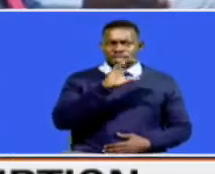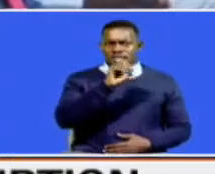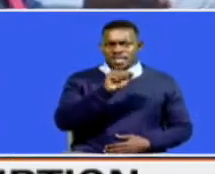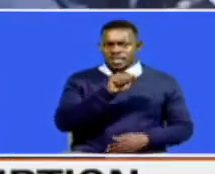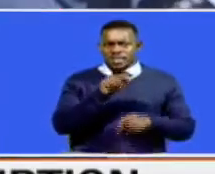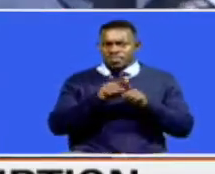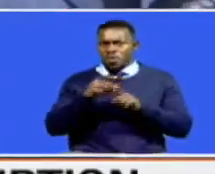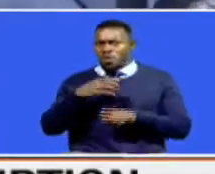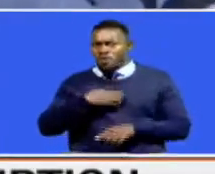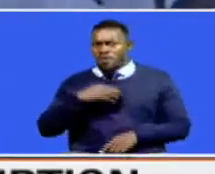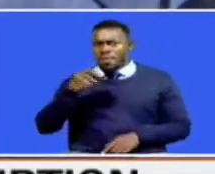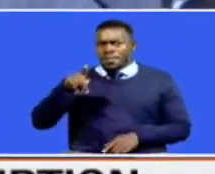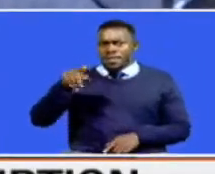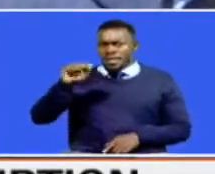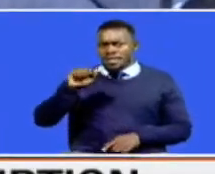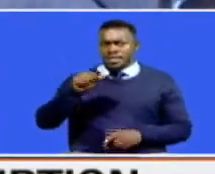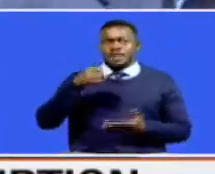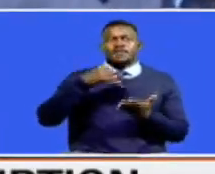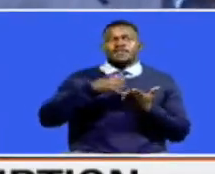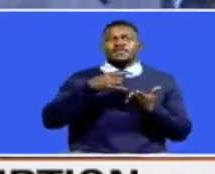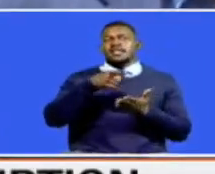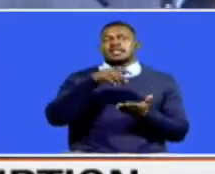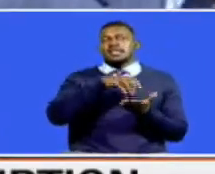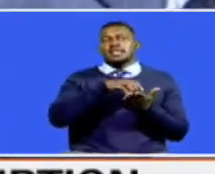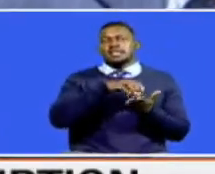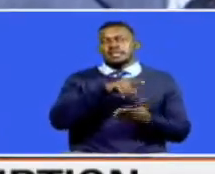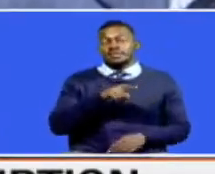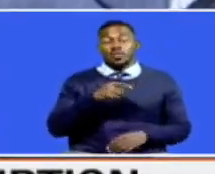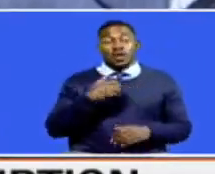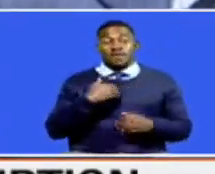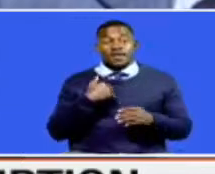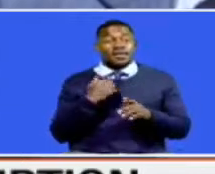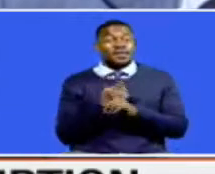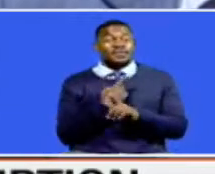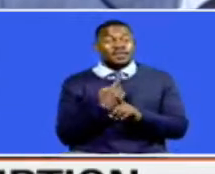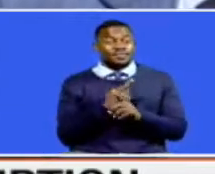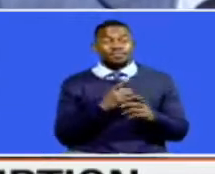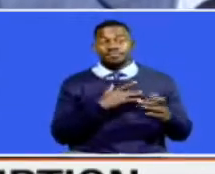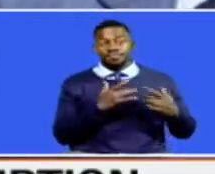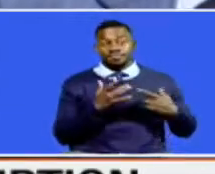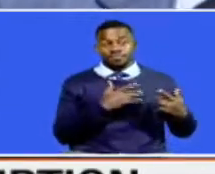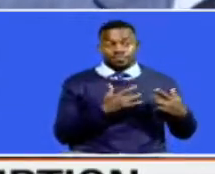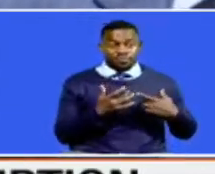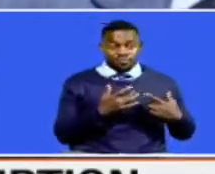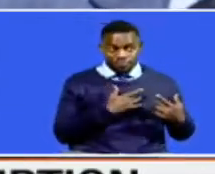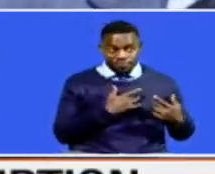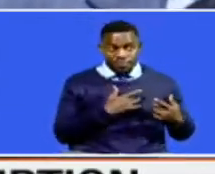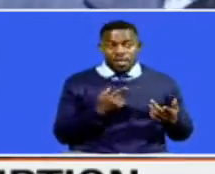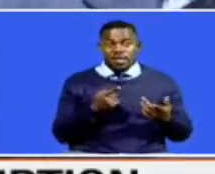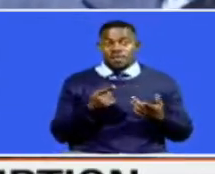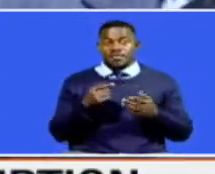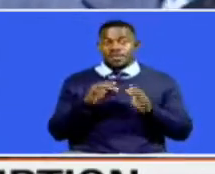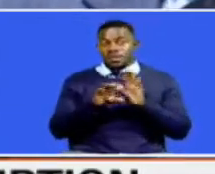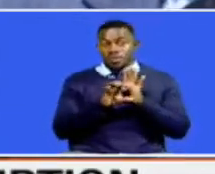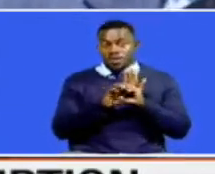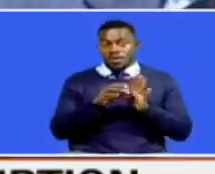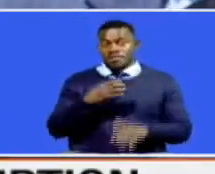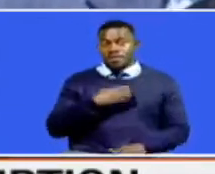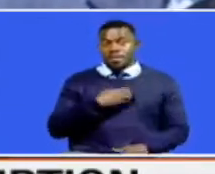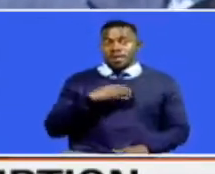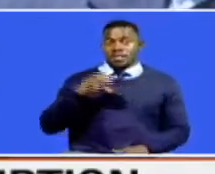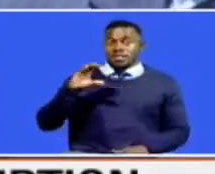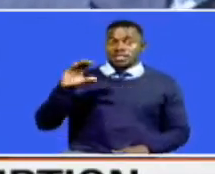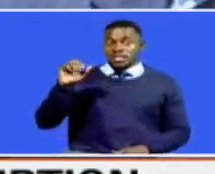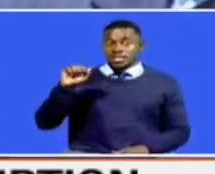Telkom charged. In concurrence, as far as Telkom sale is concerned, we have recommended a former CS, a